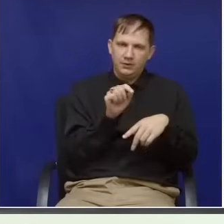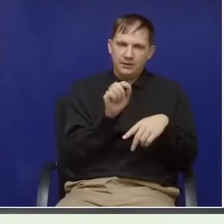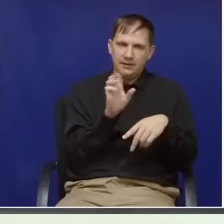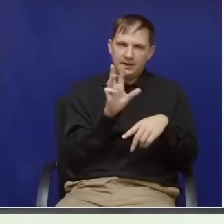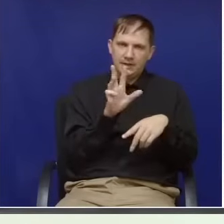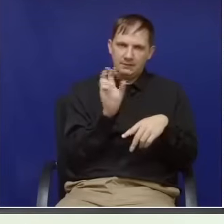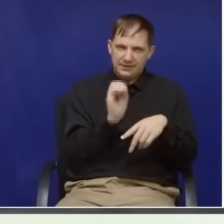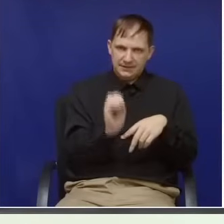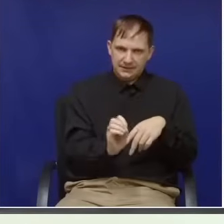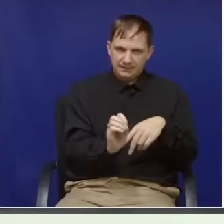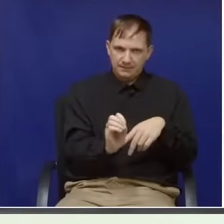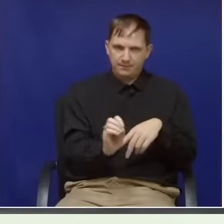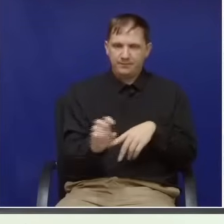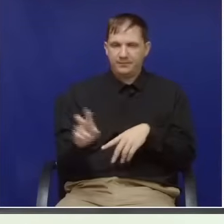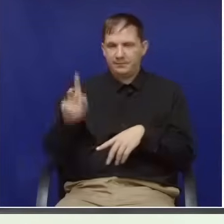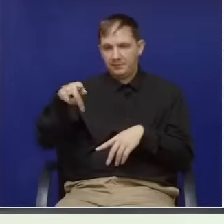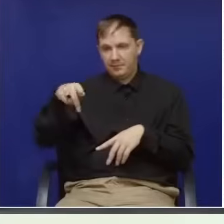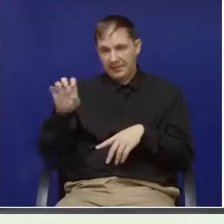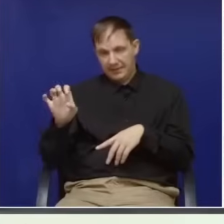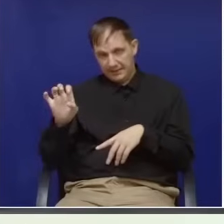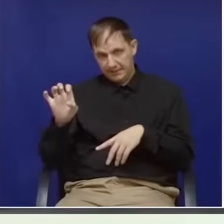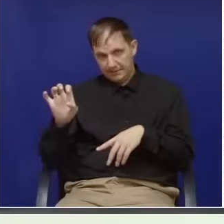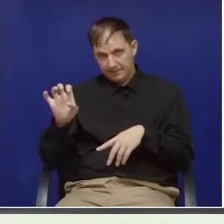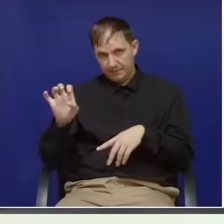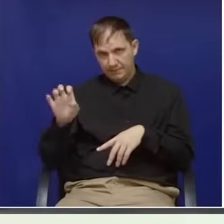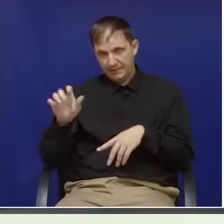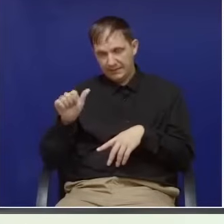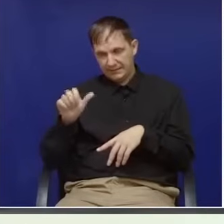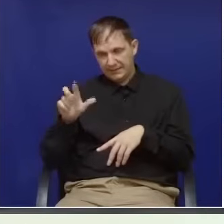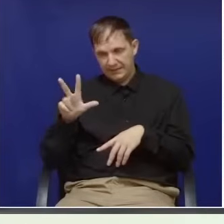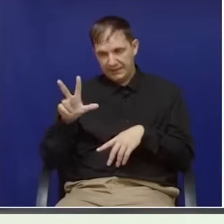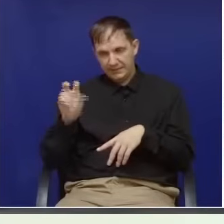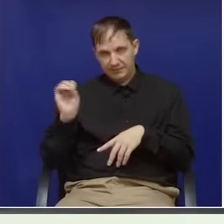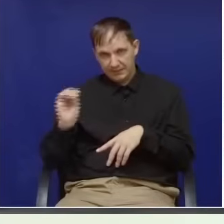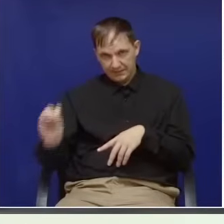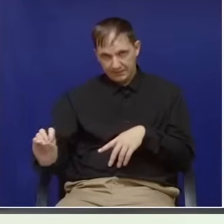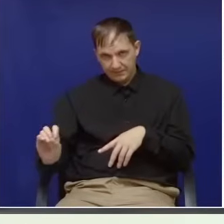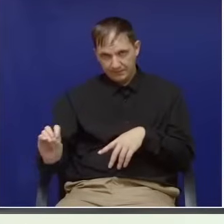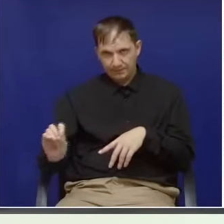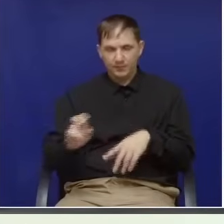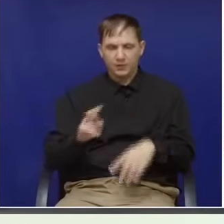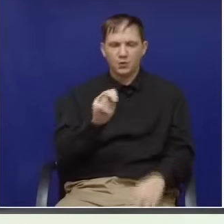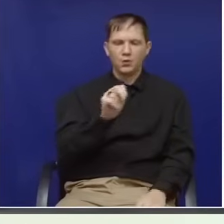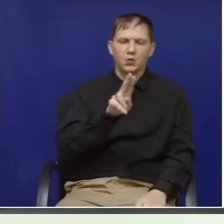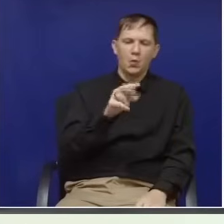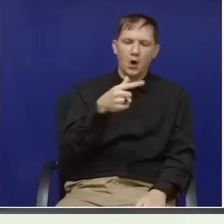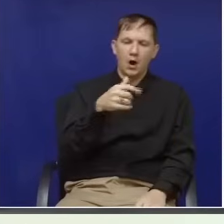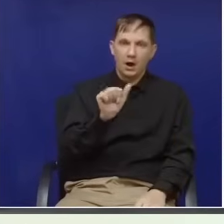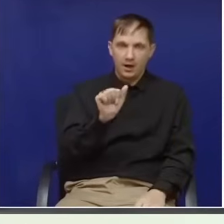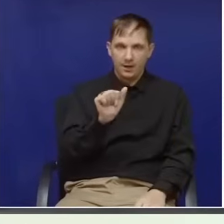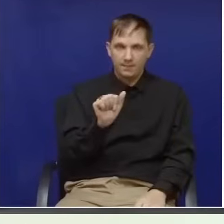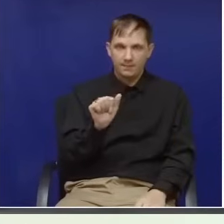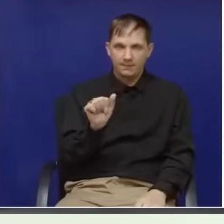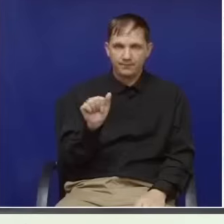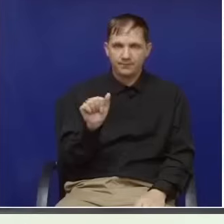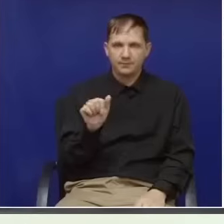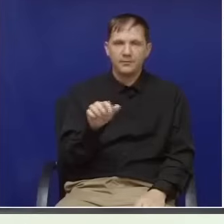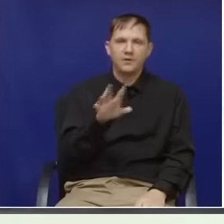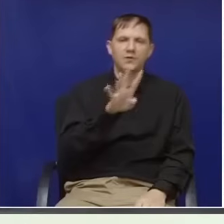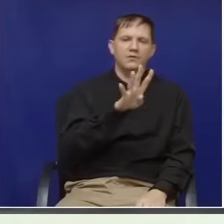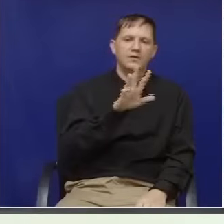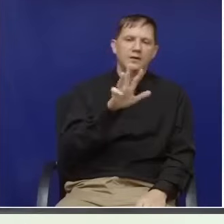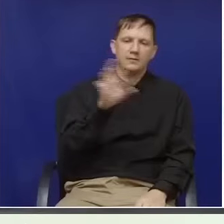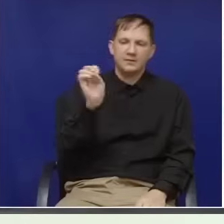91.8%. Port Elizabeth Harbour is 68%. Nguga Harbour is 49%.